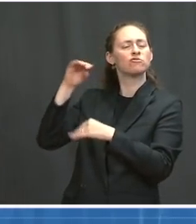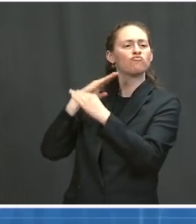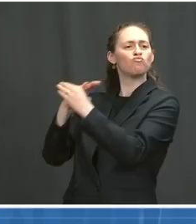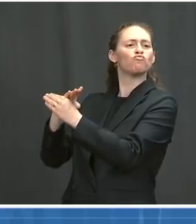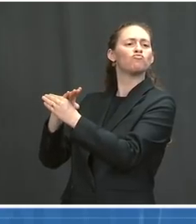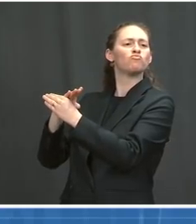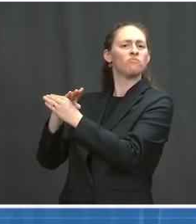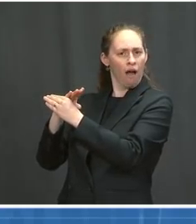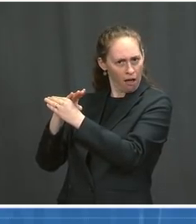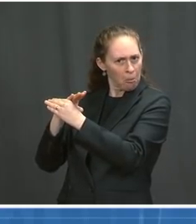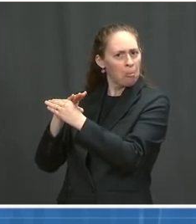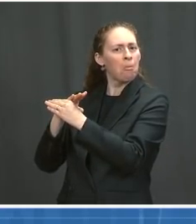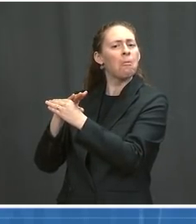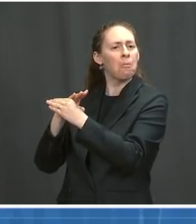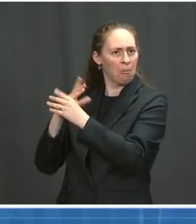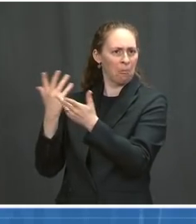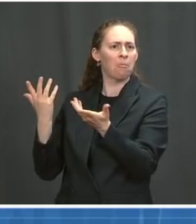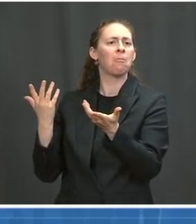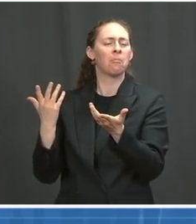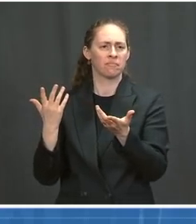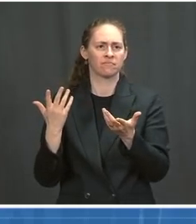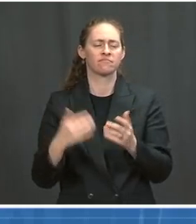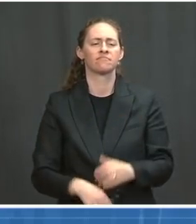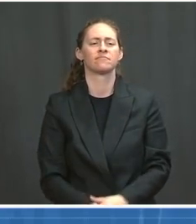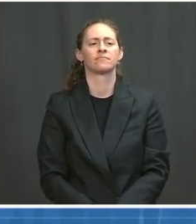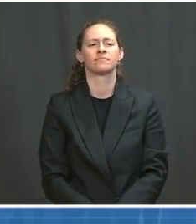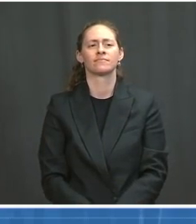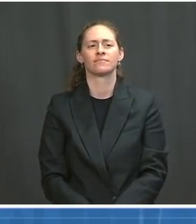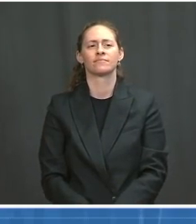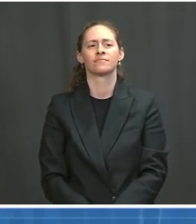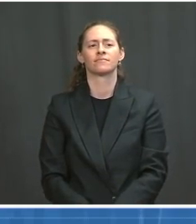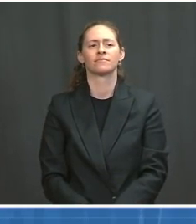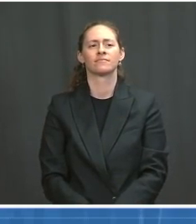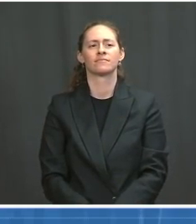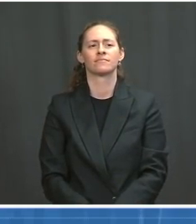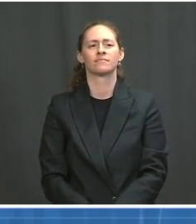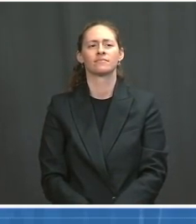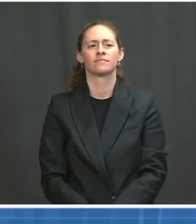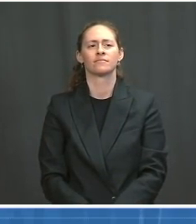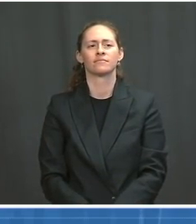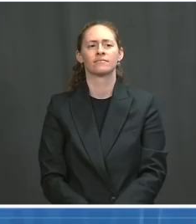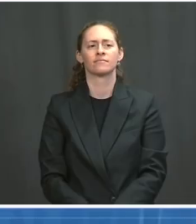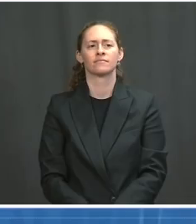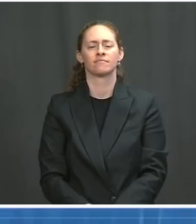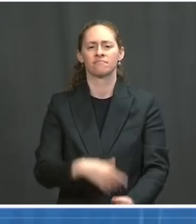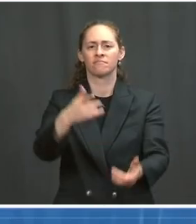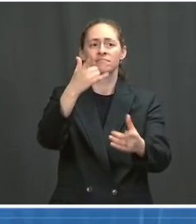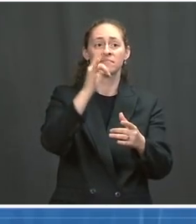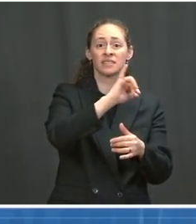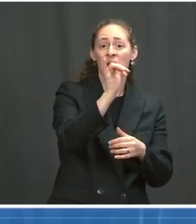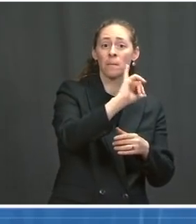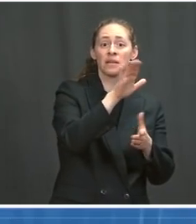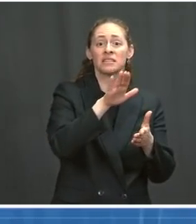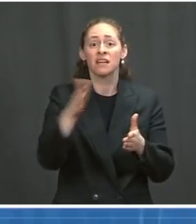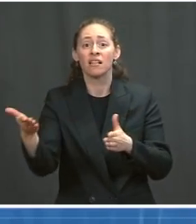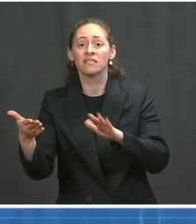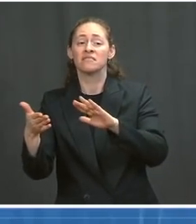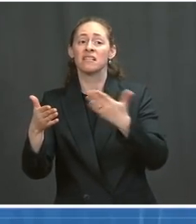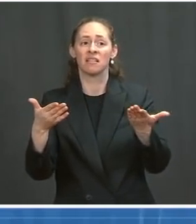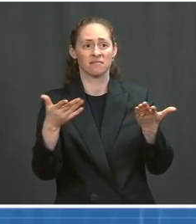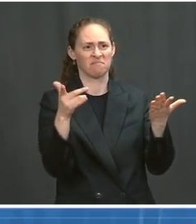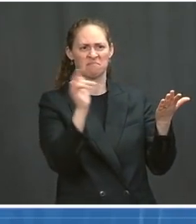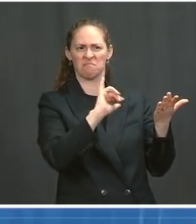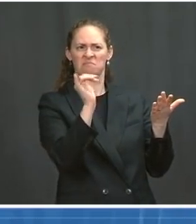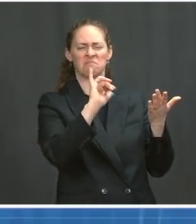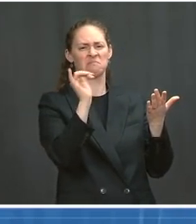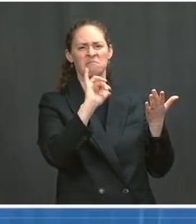or fatal disease, with both the 117 and the problematic 351, both